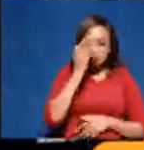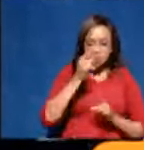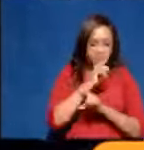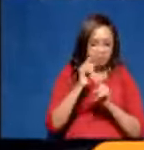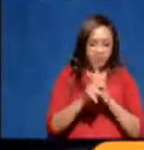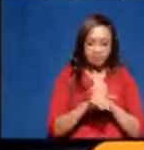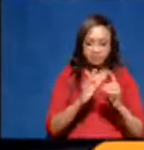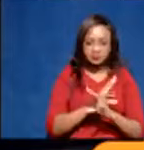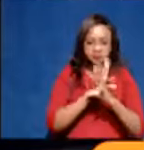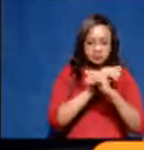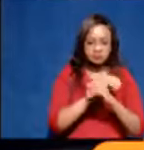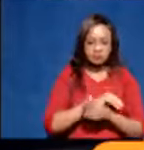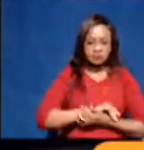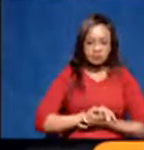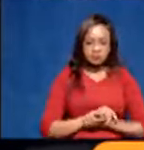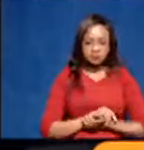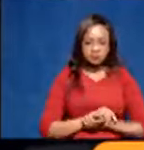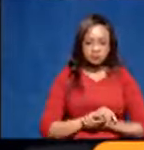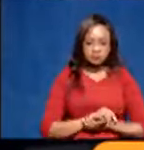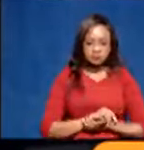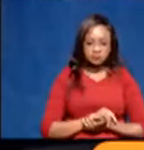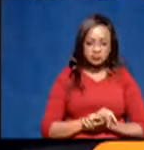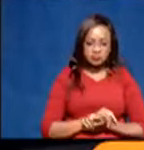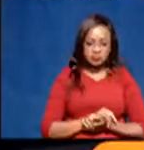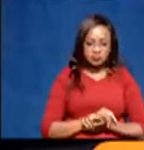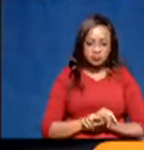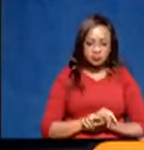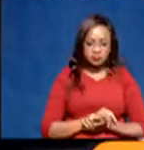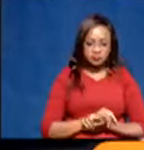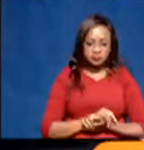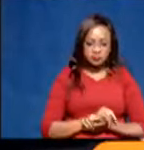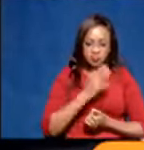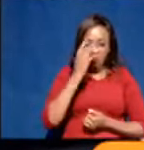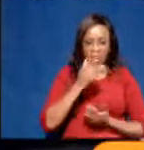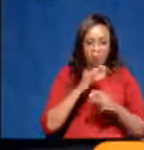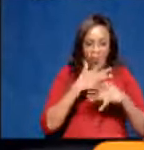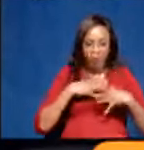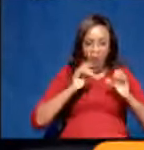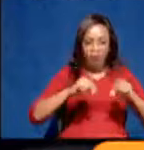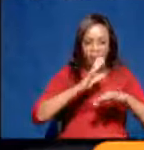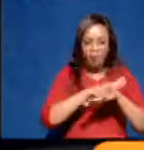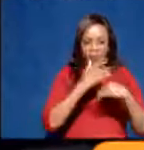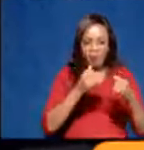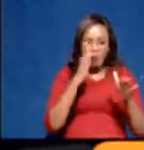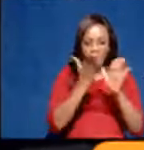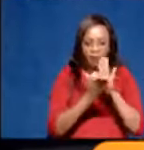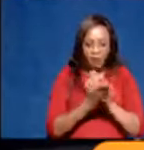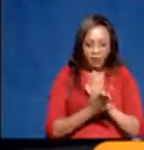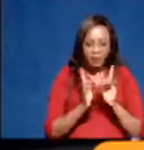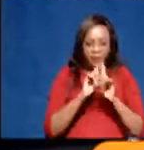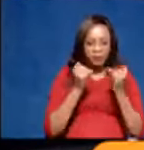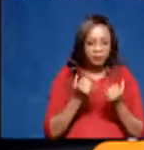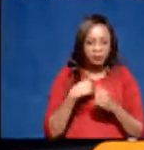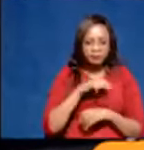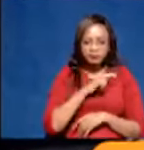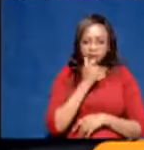currently happens in those stations that have e-filing. And so our thinking would be that whereas this may